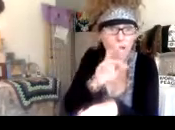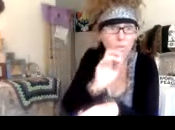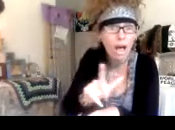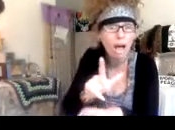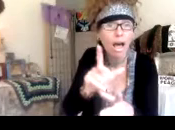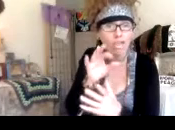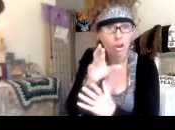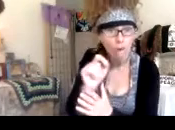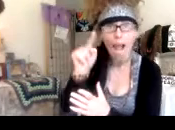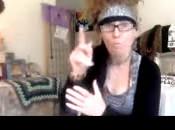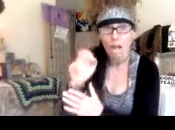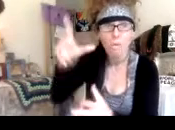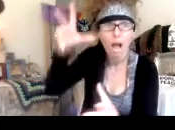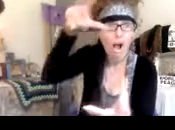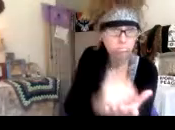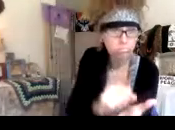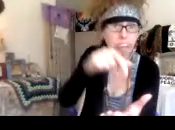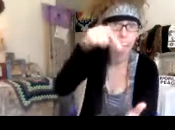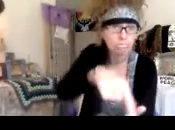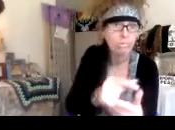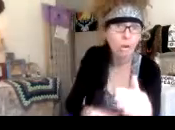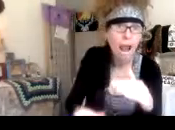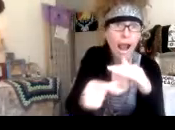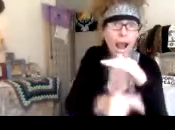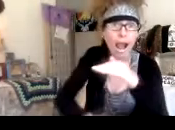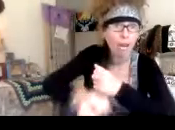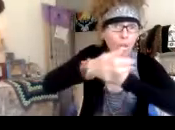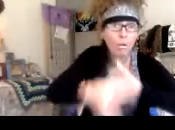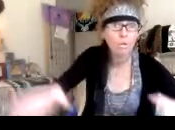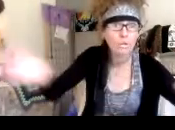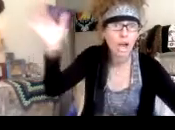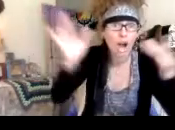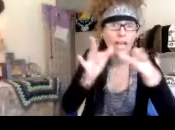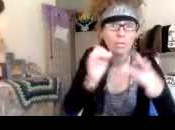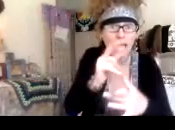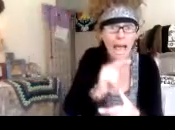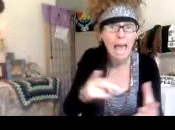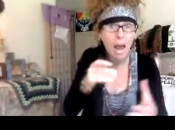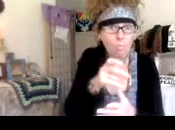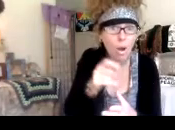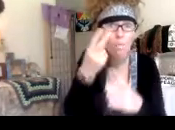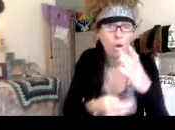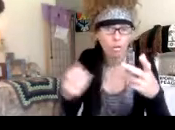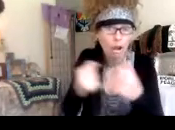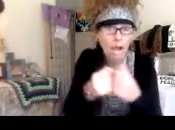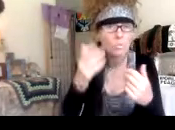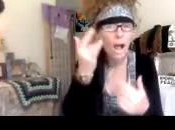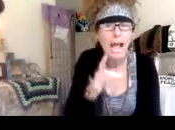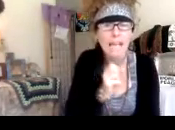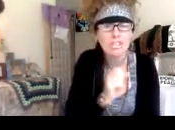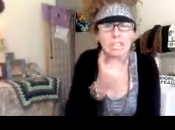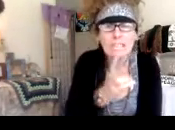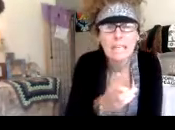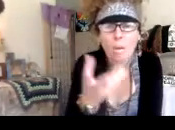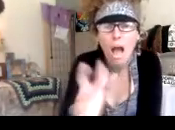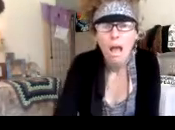craft at Roswell crashes down on the ground, it loses contact with its satellite, the little probe, and they both crash. But why a 16-year-old kid?